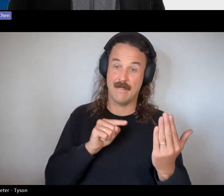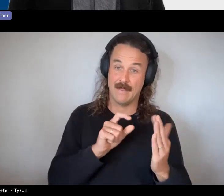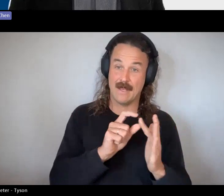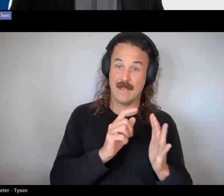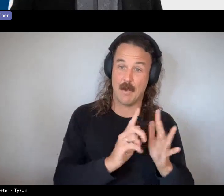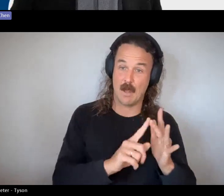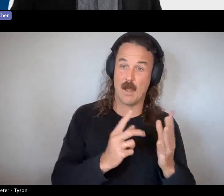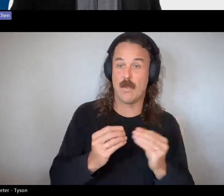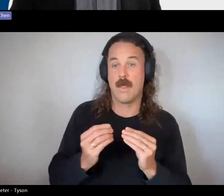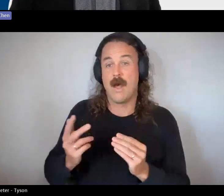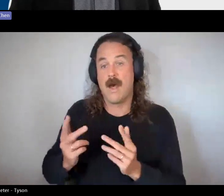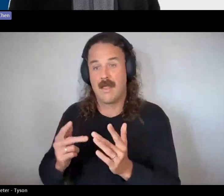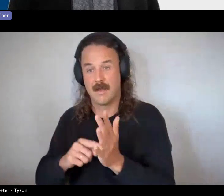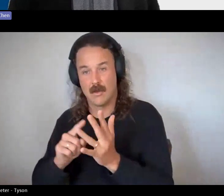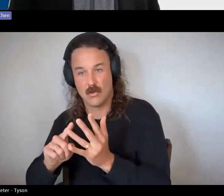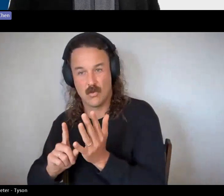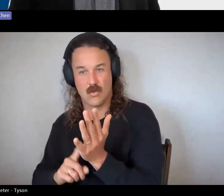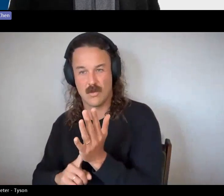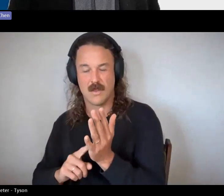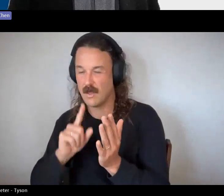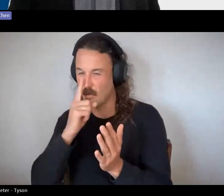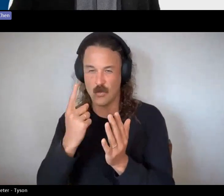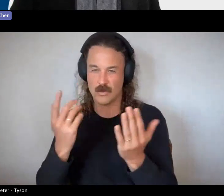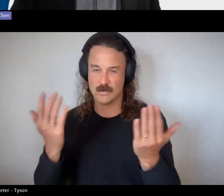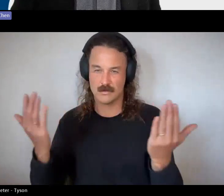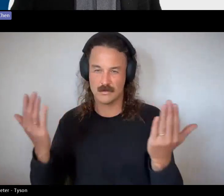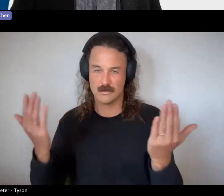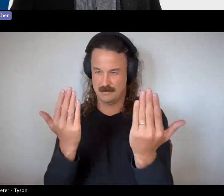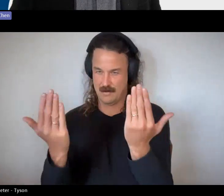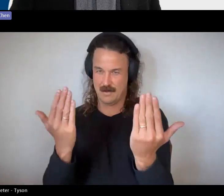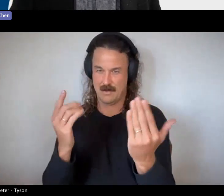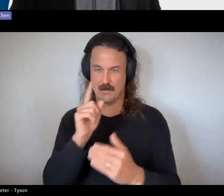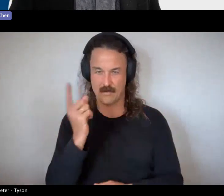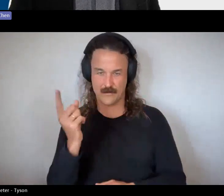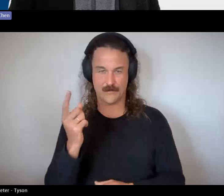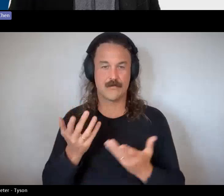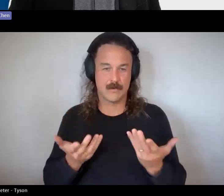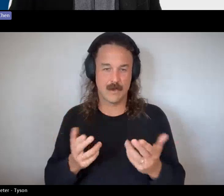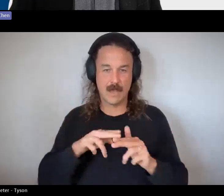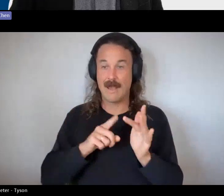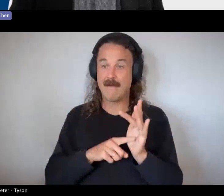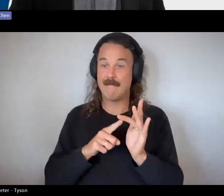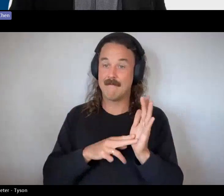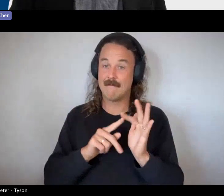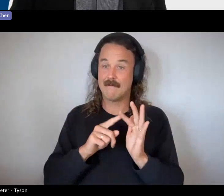Flinders team, which led by Professor Julie Radcliffe, has done quite substantial